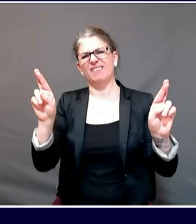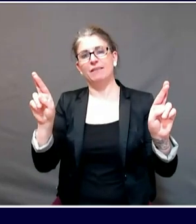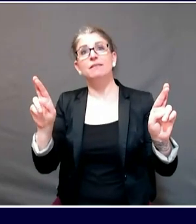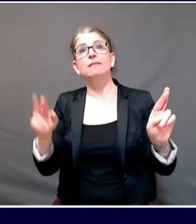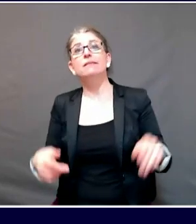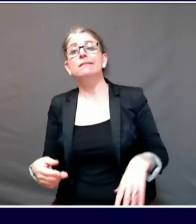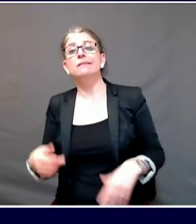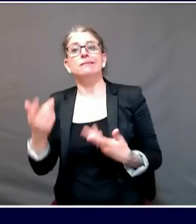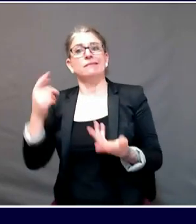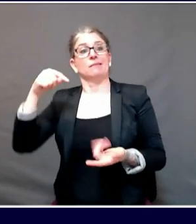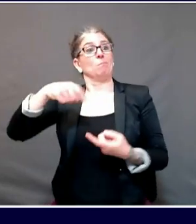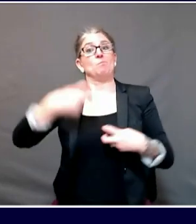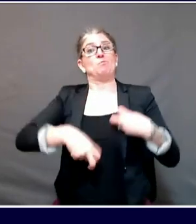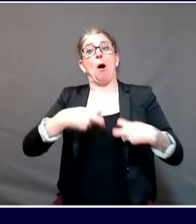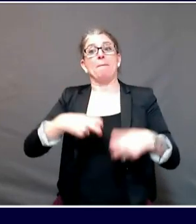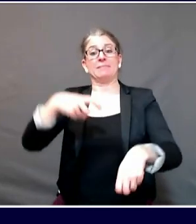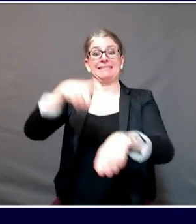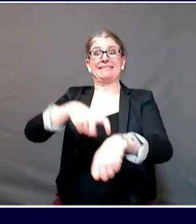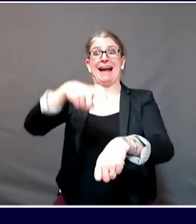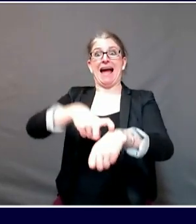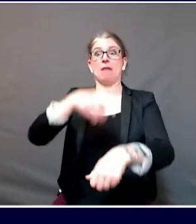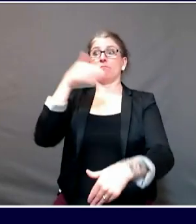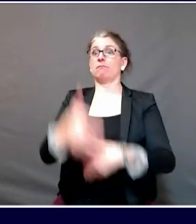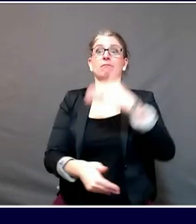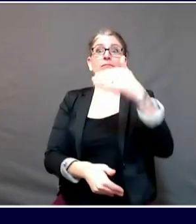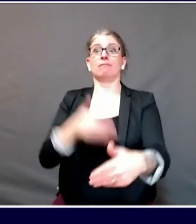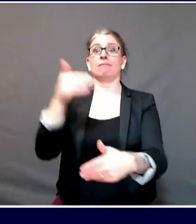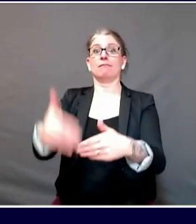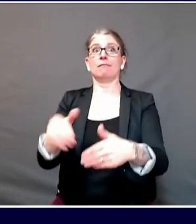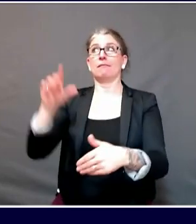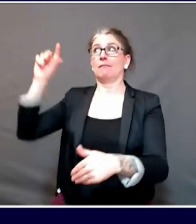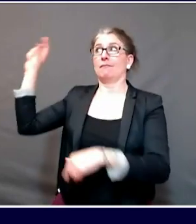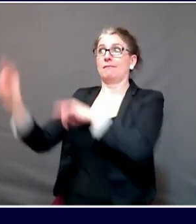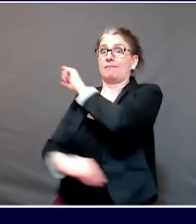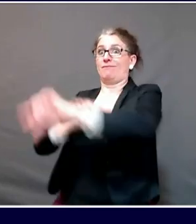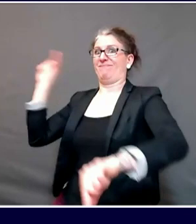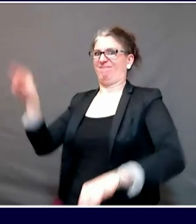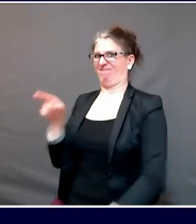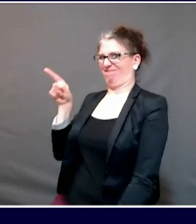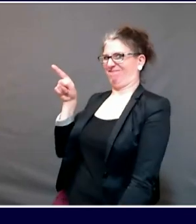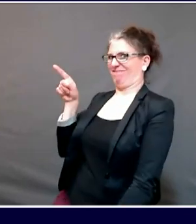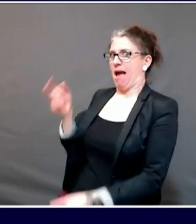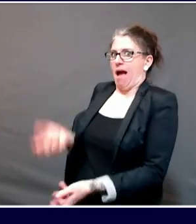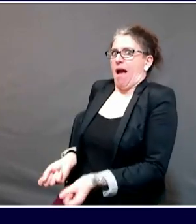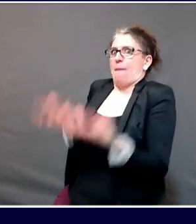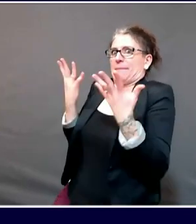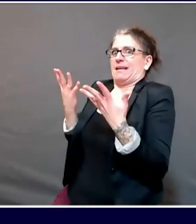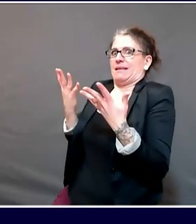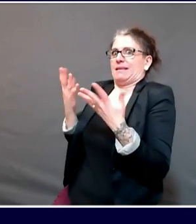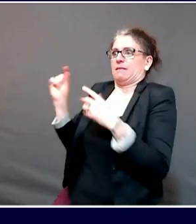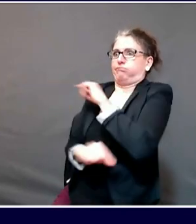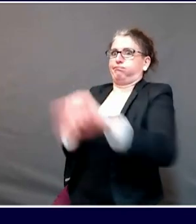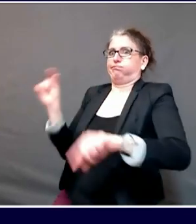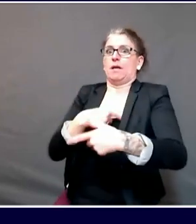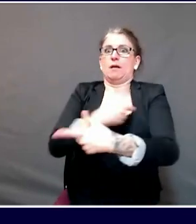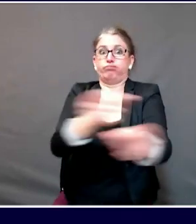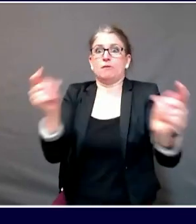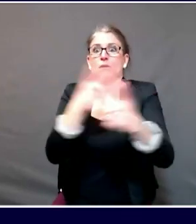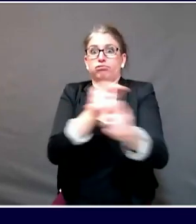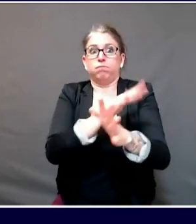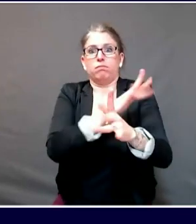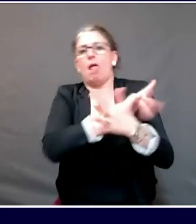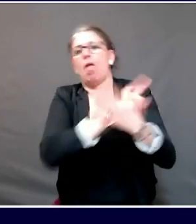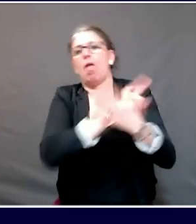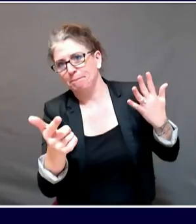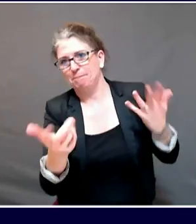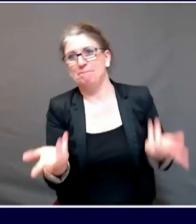distribute it so that all of those options are available to Maine people. And then the follow-up question is, how will people